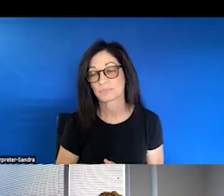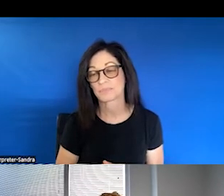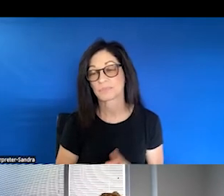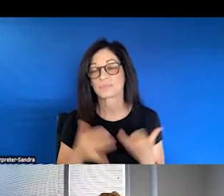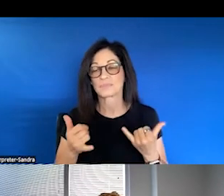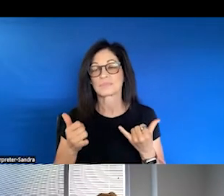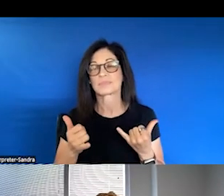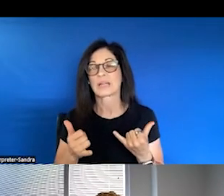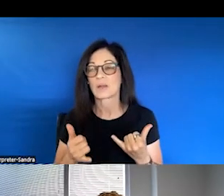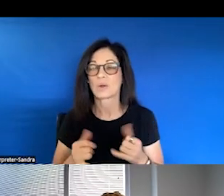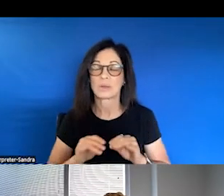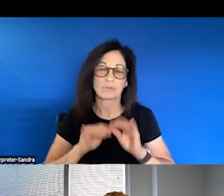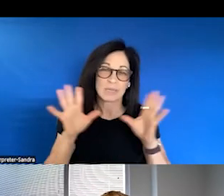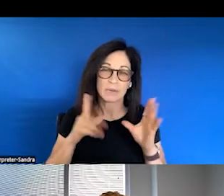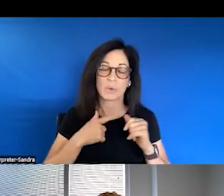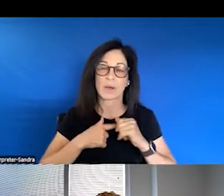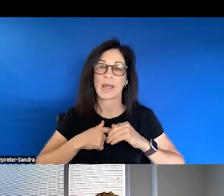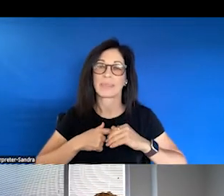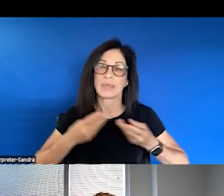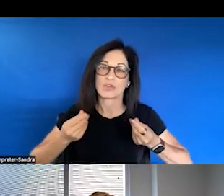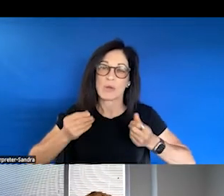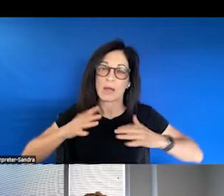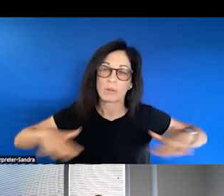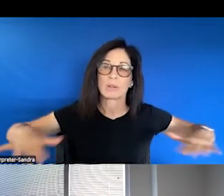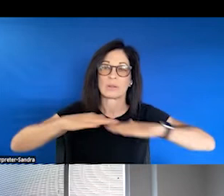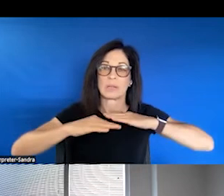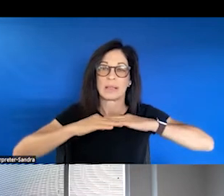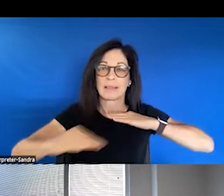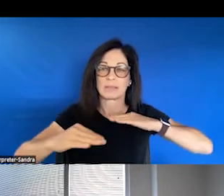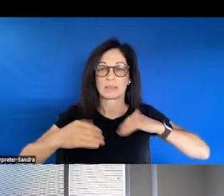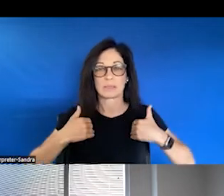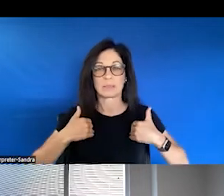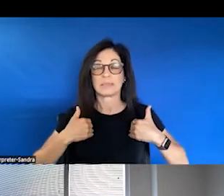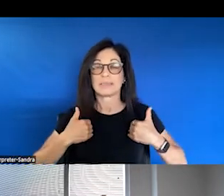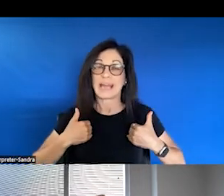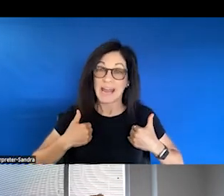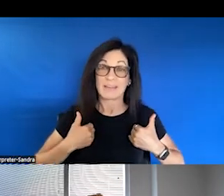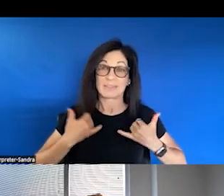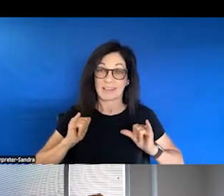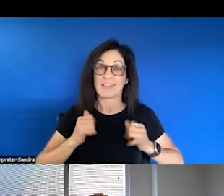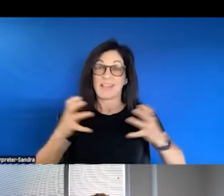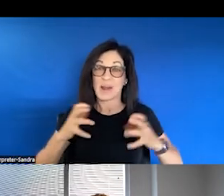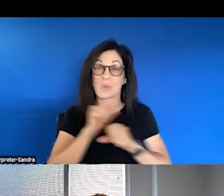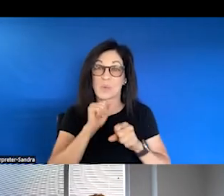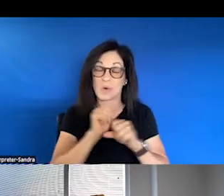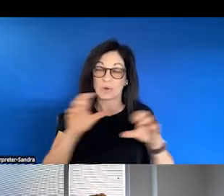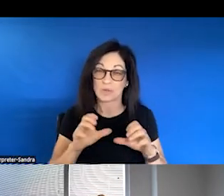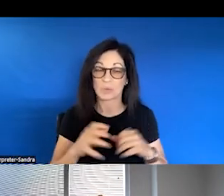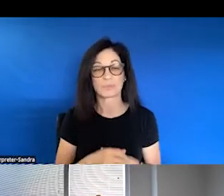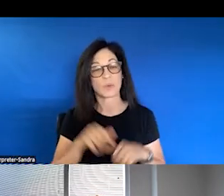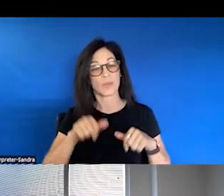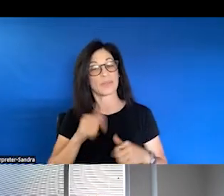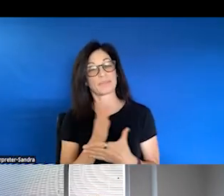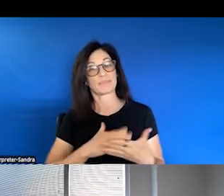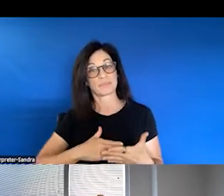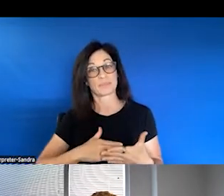the ground level in some ways, and have a long way to go. So in this segment,